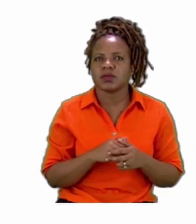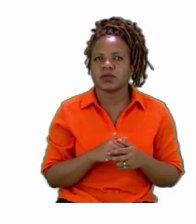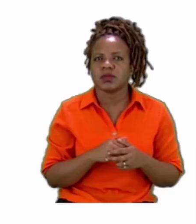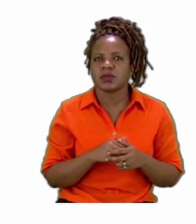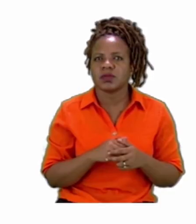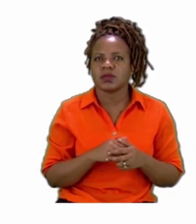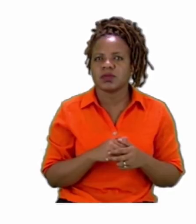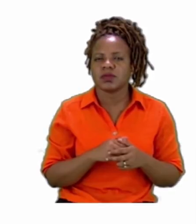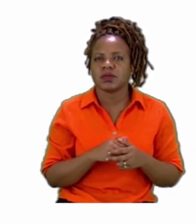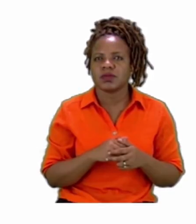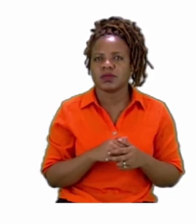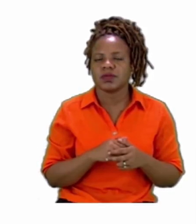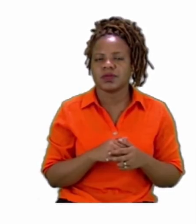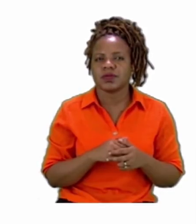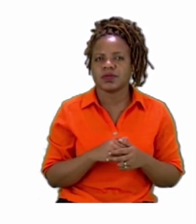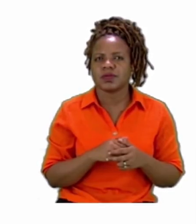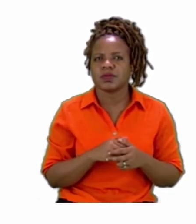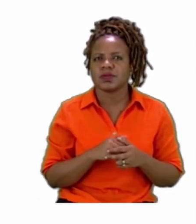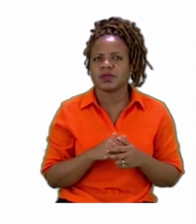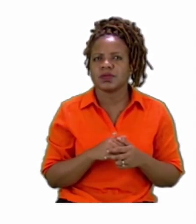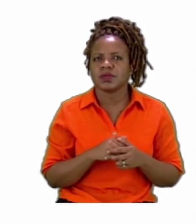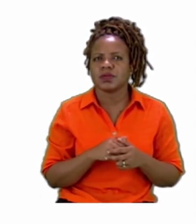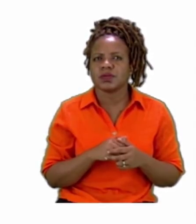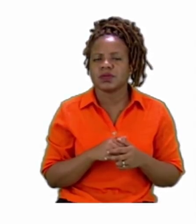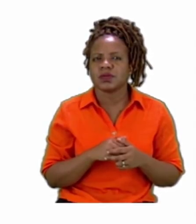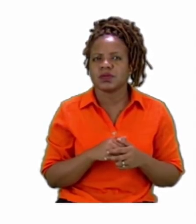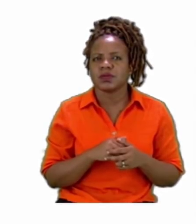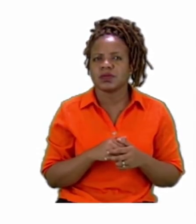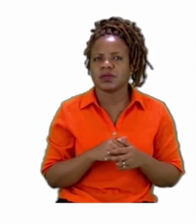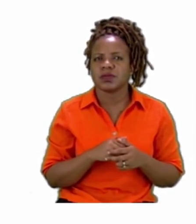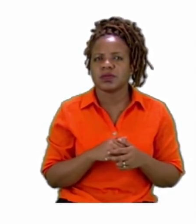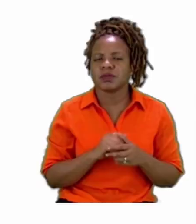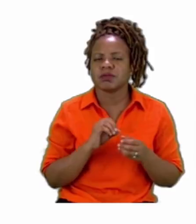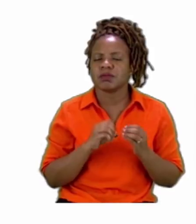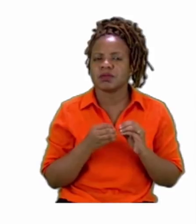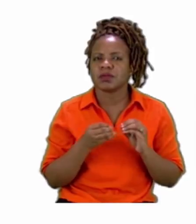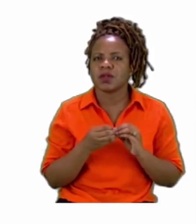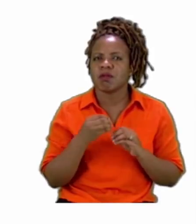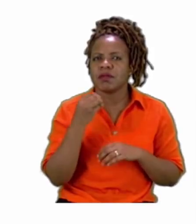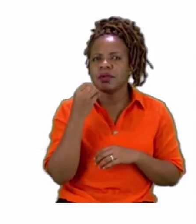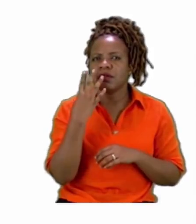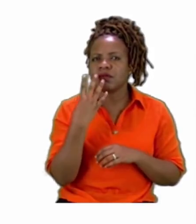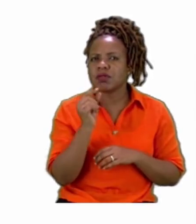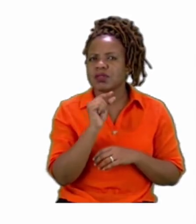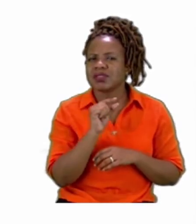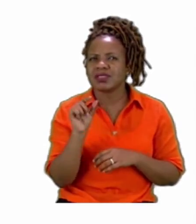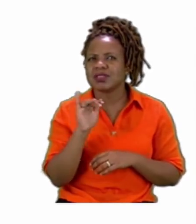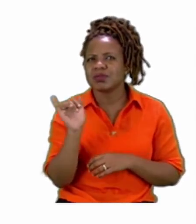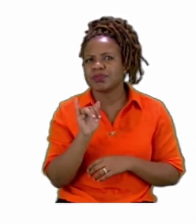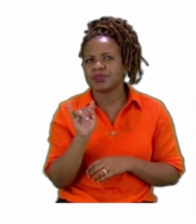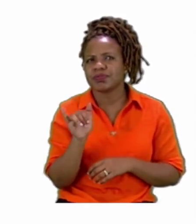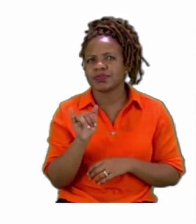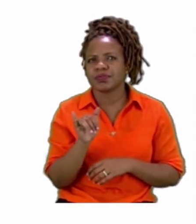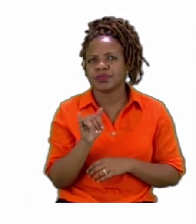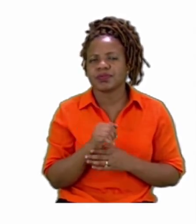our last sentence. Our last sentence says that he was walking. So we need something that tells us what happened